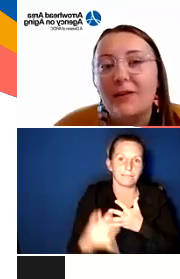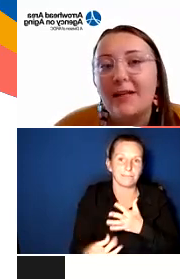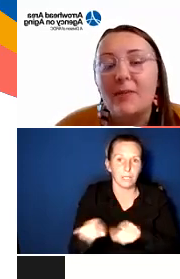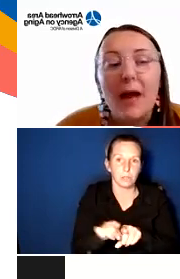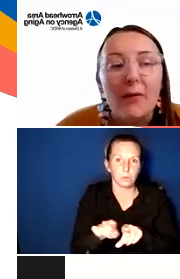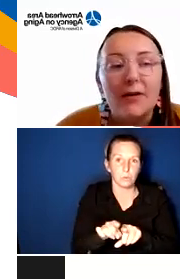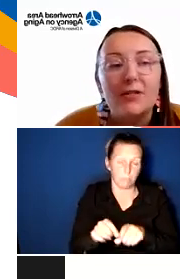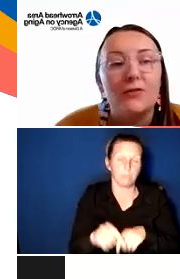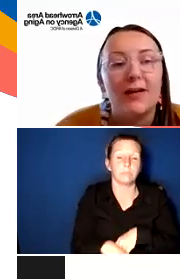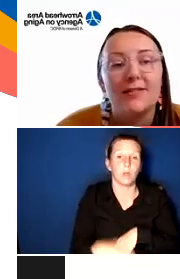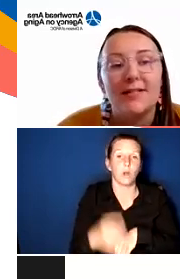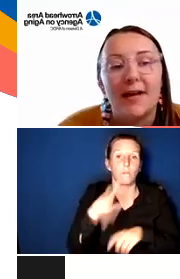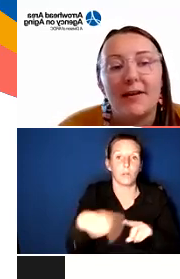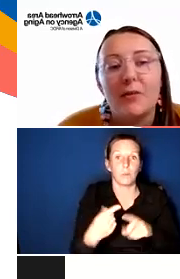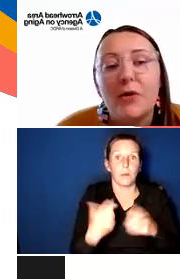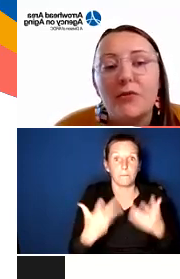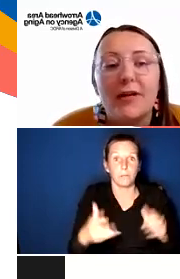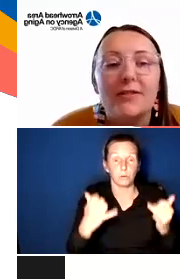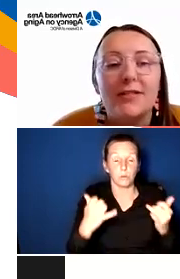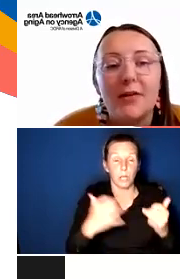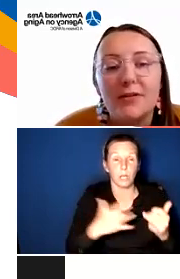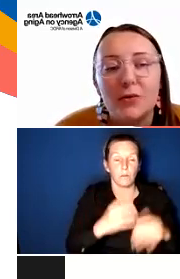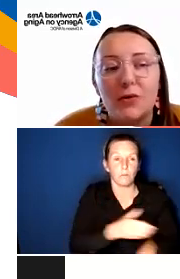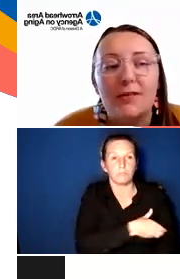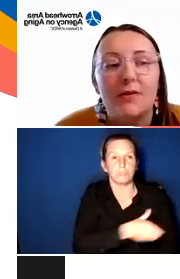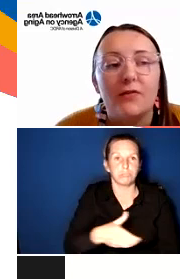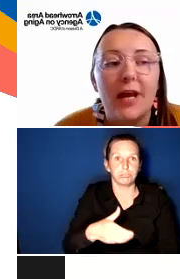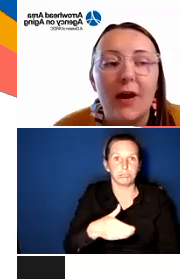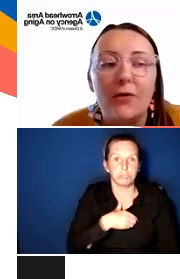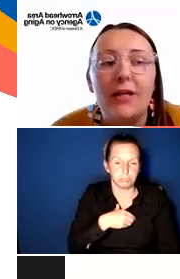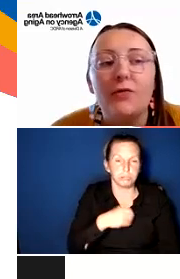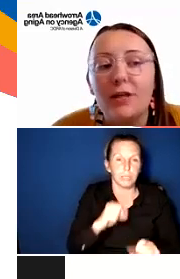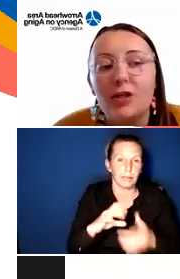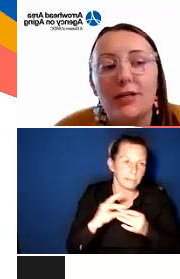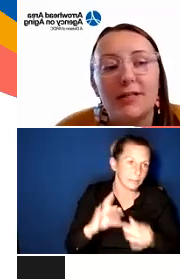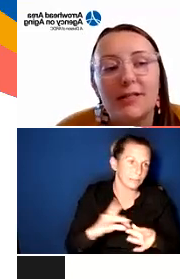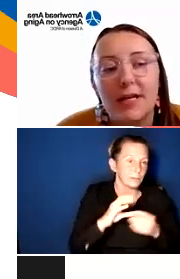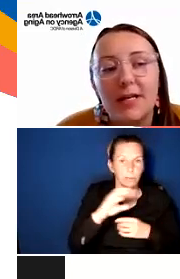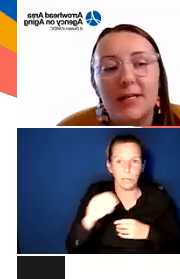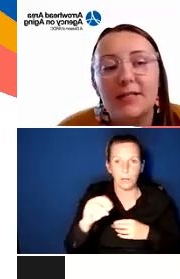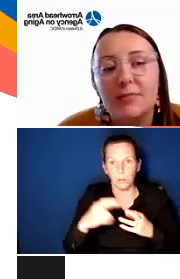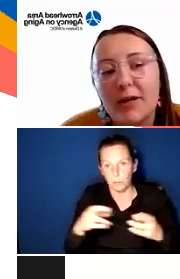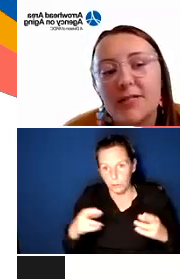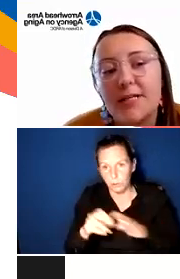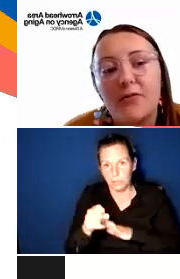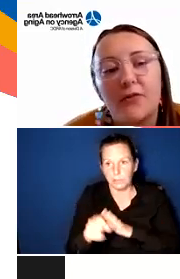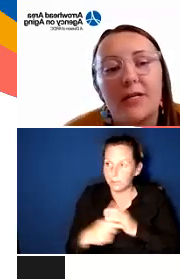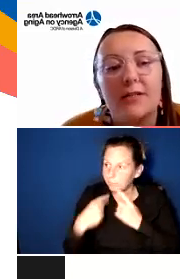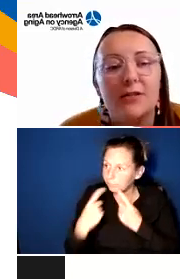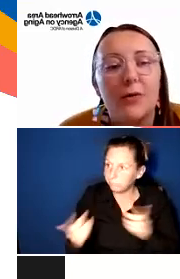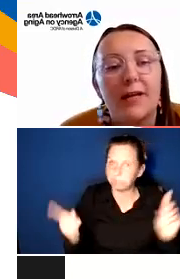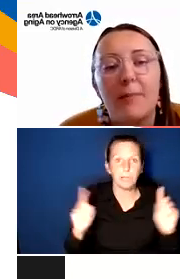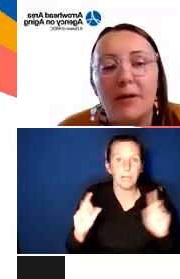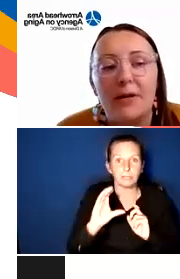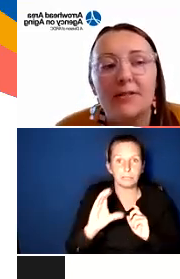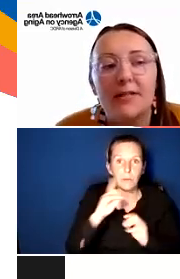webinar feeling empowered to utilize the data on the profiles to tell the stories of your county, region, and state, and inspired to seek out funding